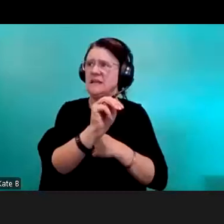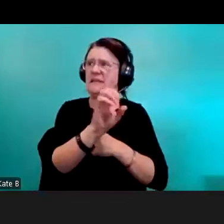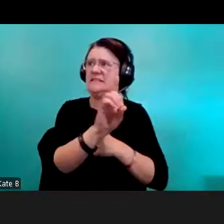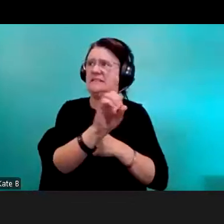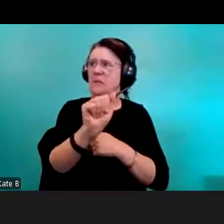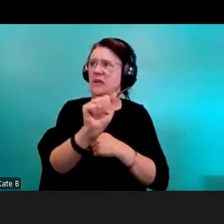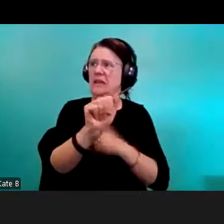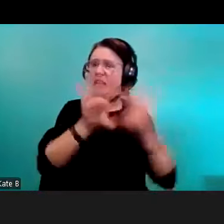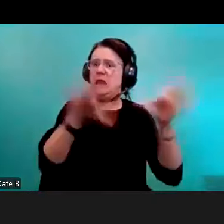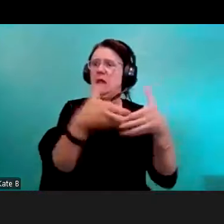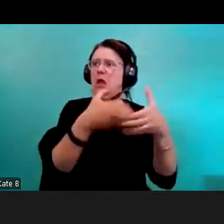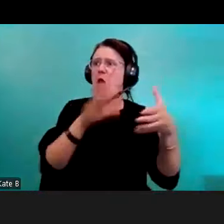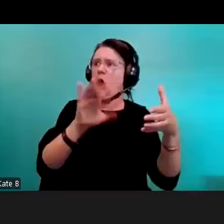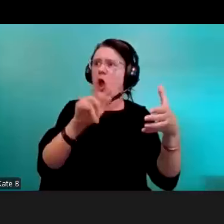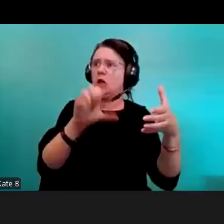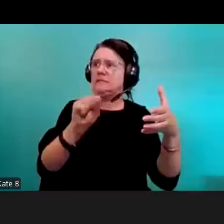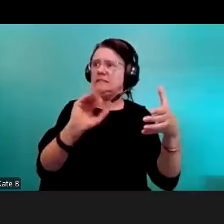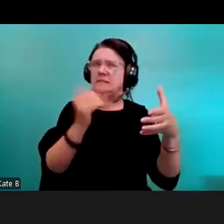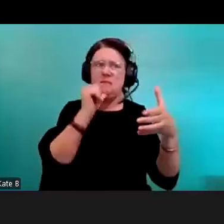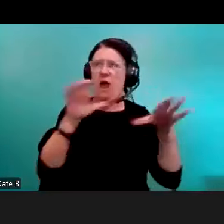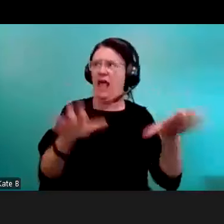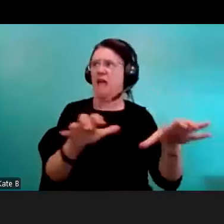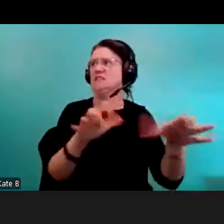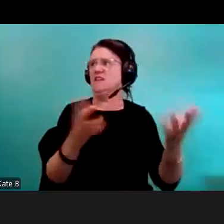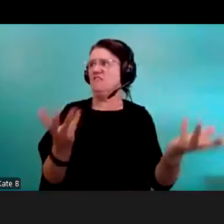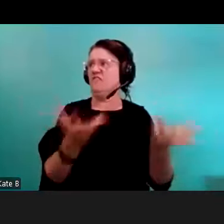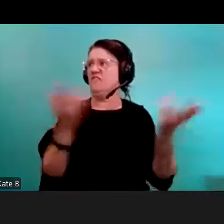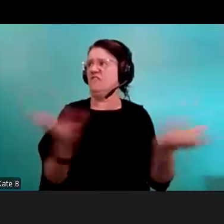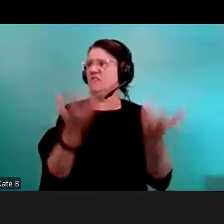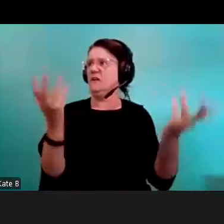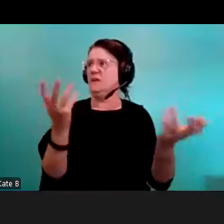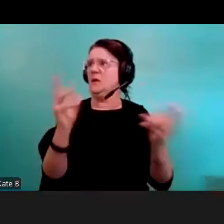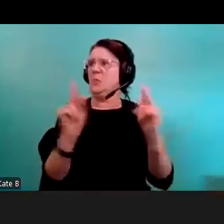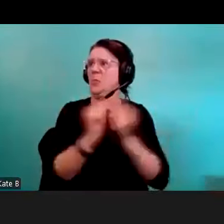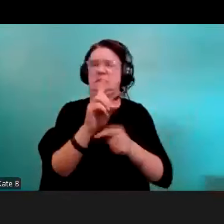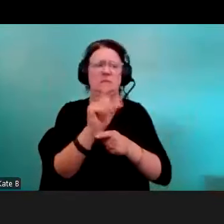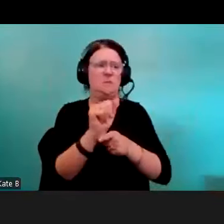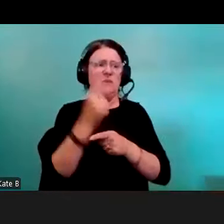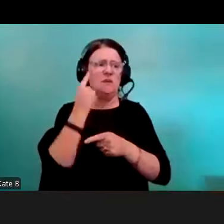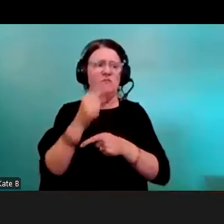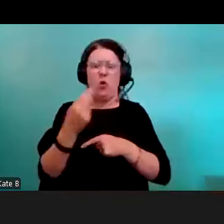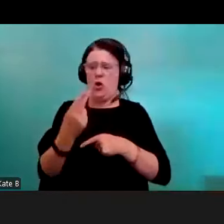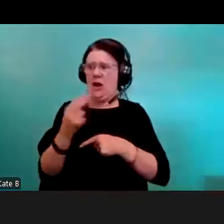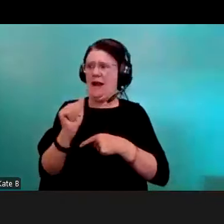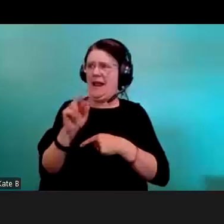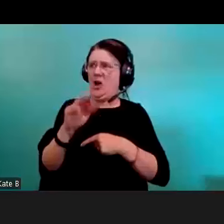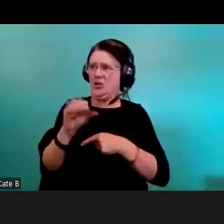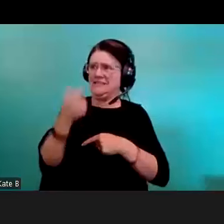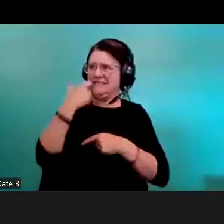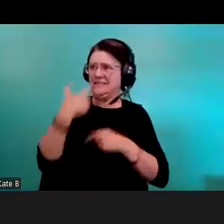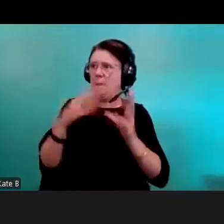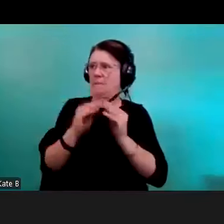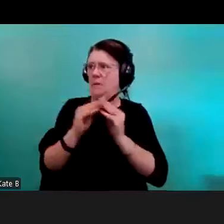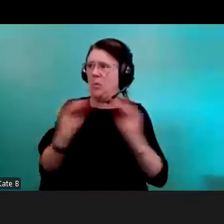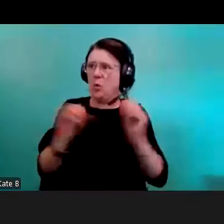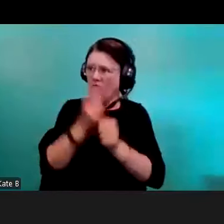rather inactive. The people with disabilities for Harris had a meeting, but then no